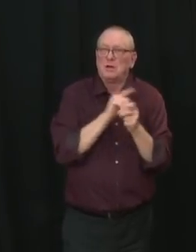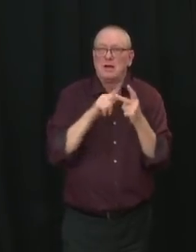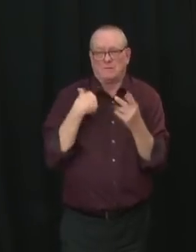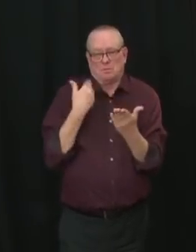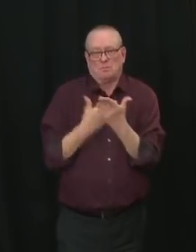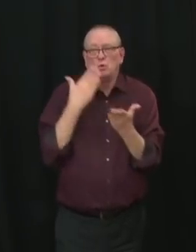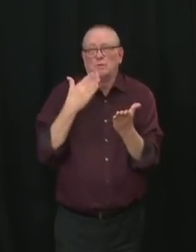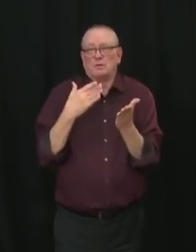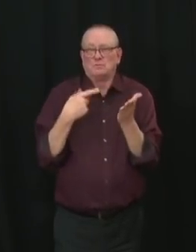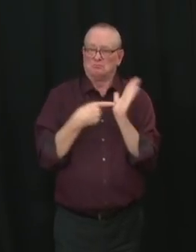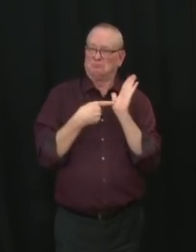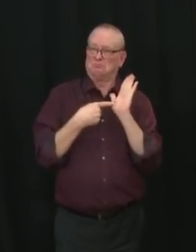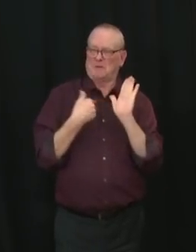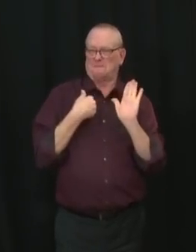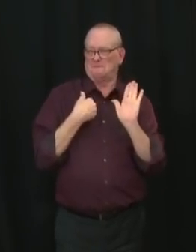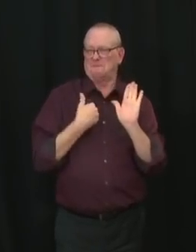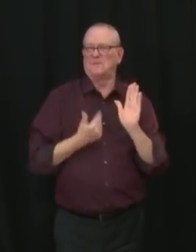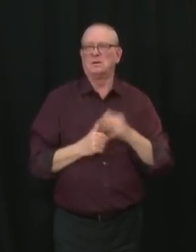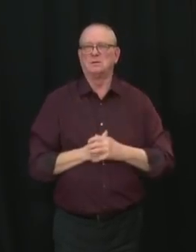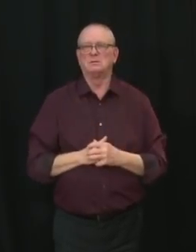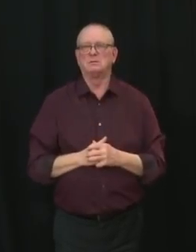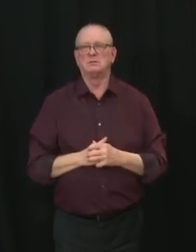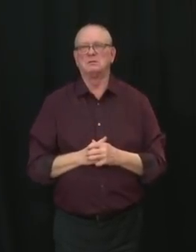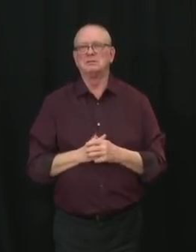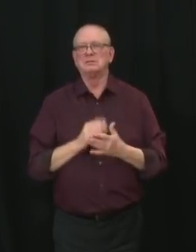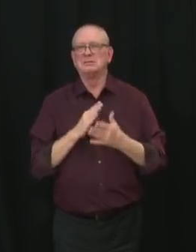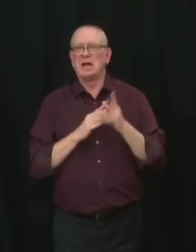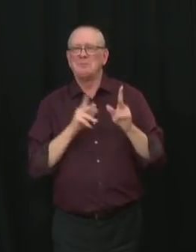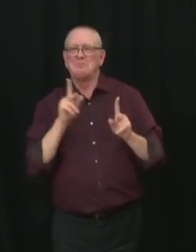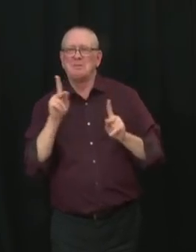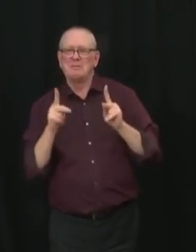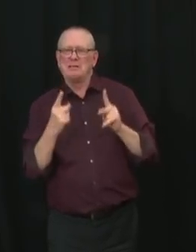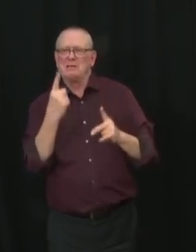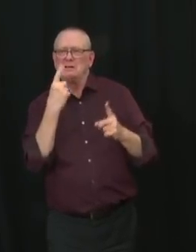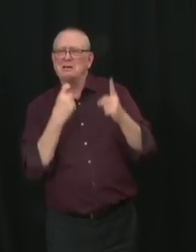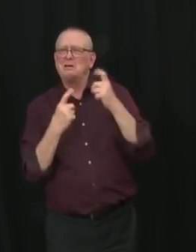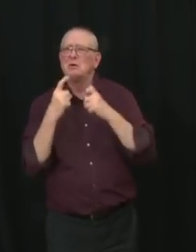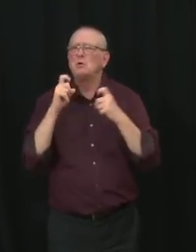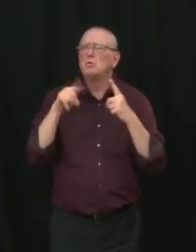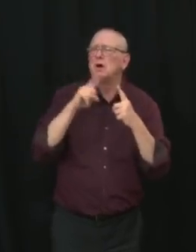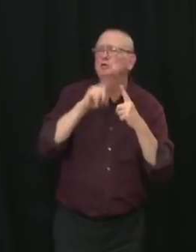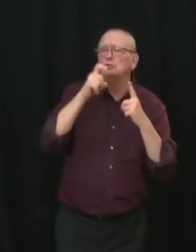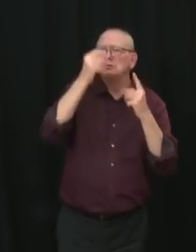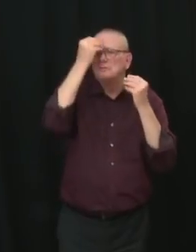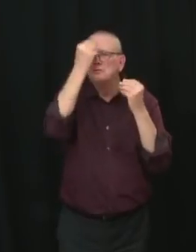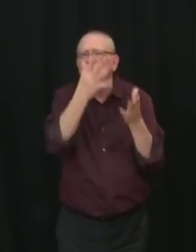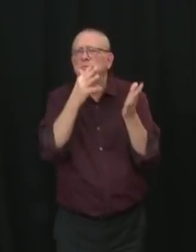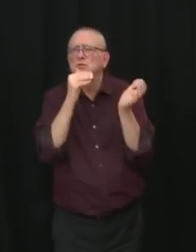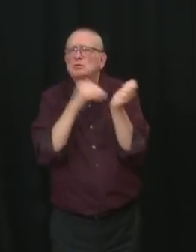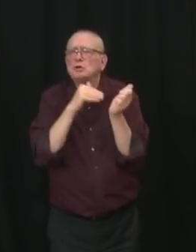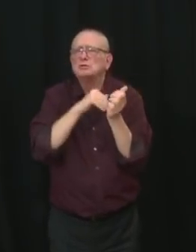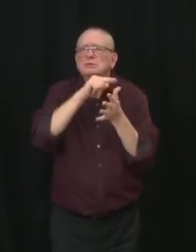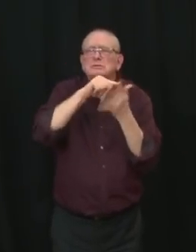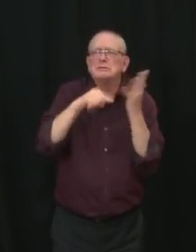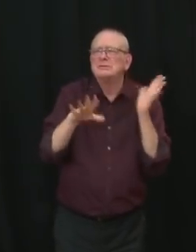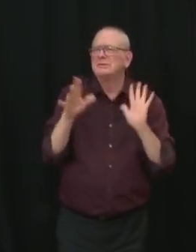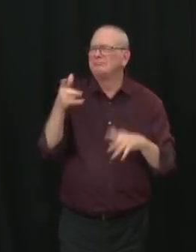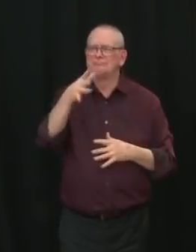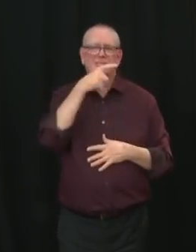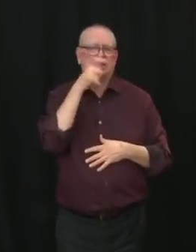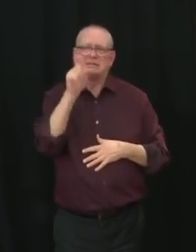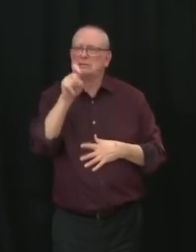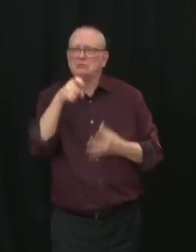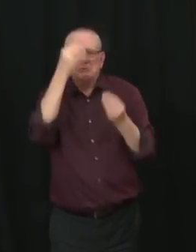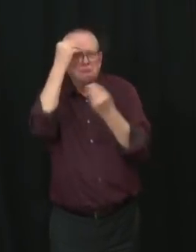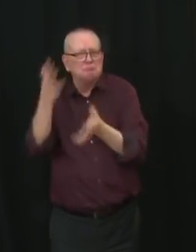those who might be wondering when to call their doctor about COVID. Turning to today's numbers. Over the last